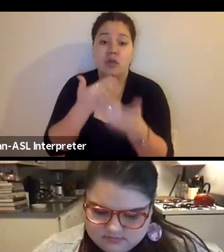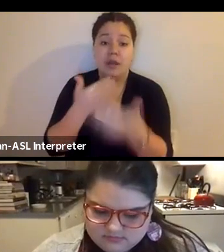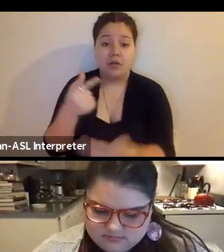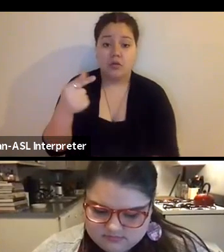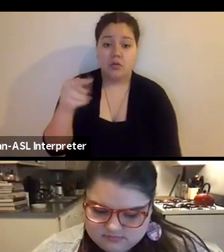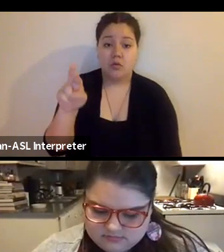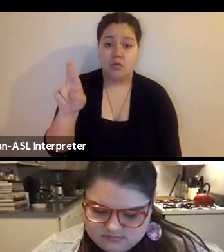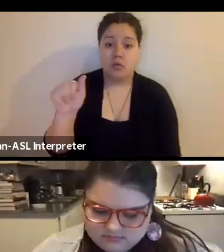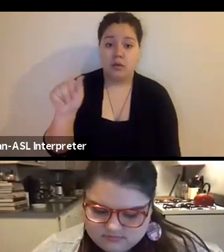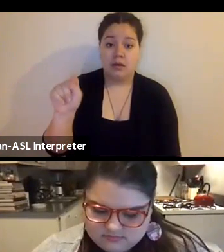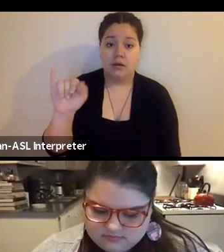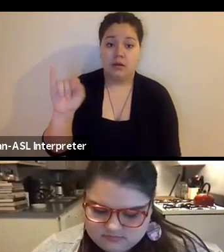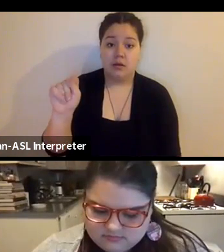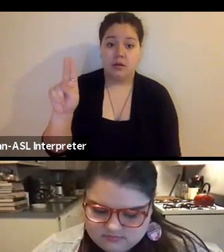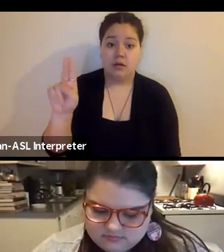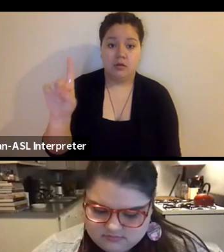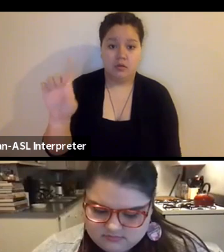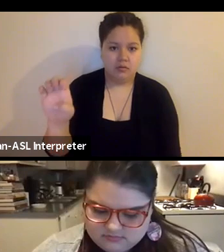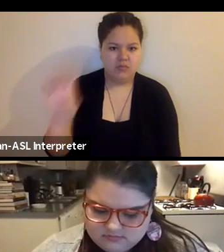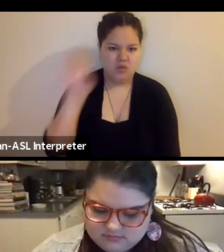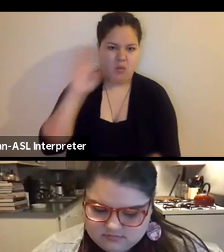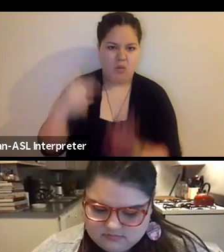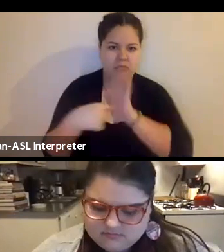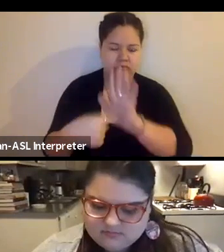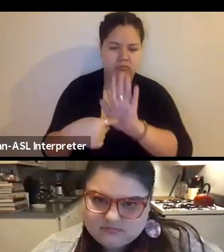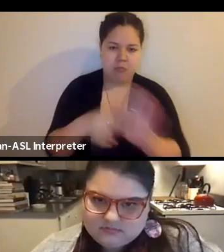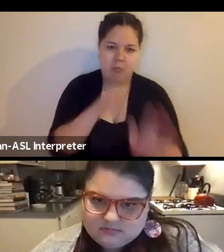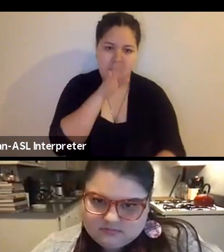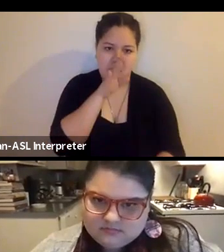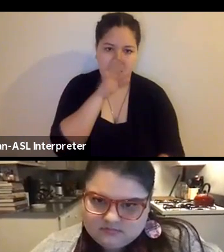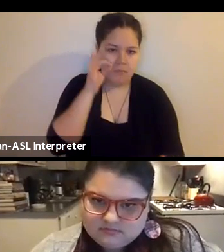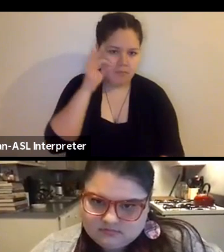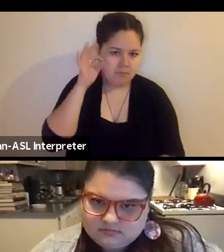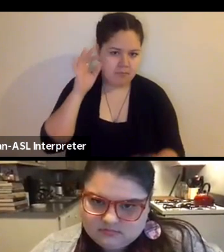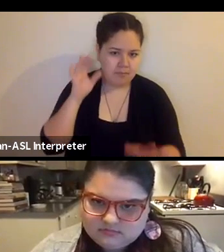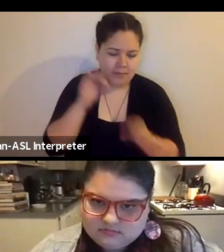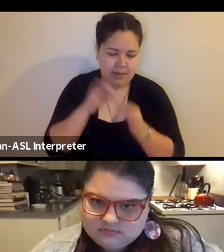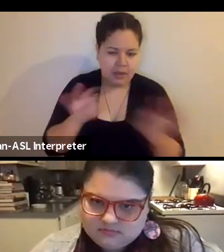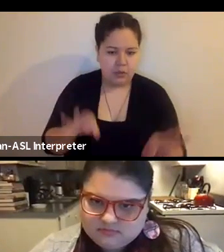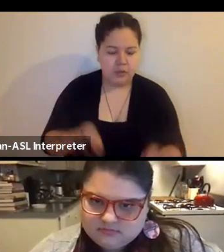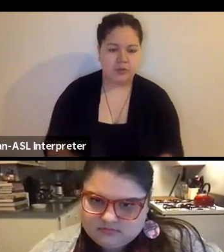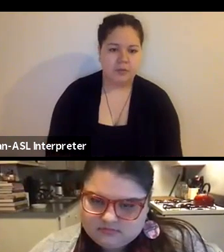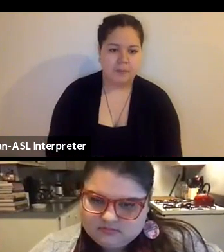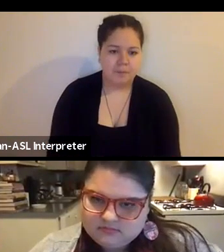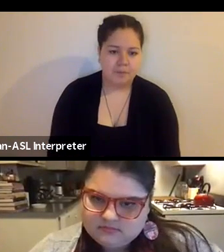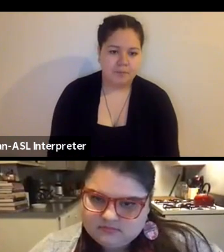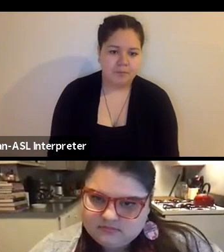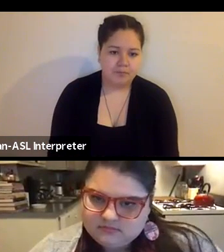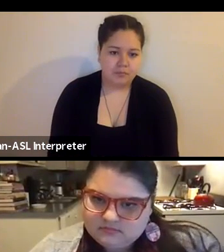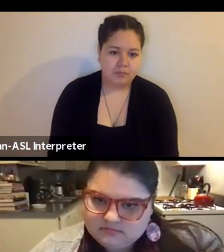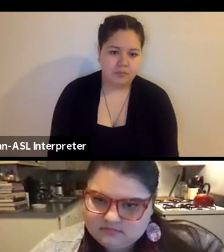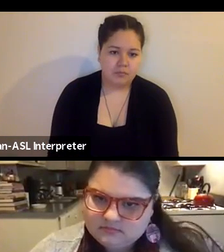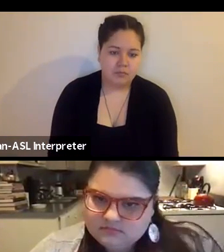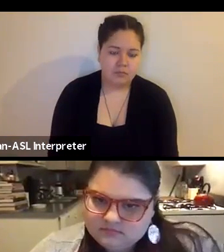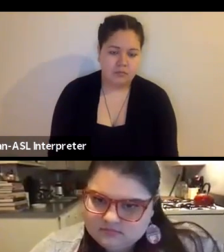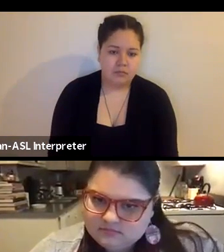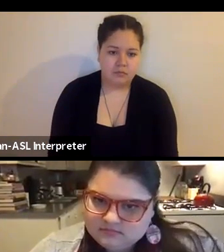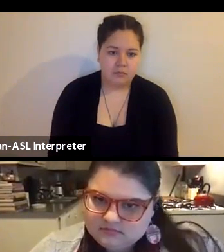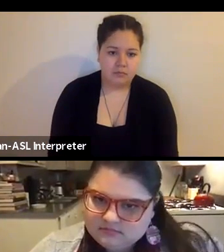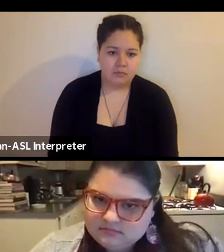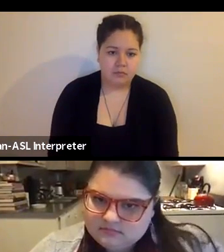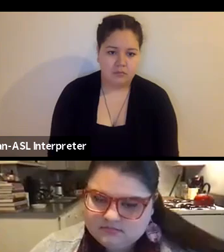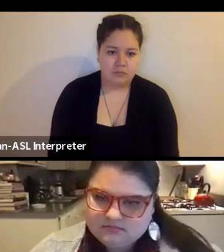introduction in my language, I would say, Hawo Manuke Kitabare, Hawo Manu Manuila.